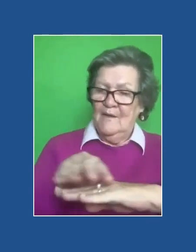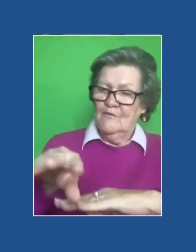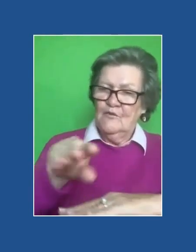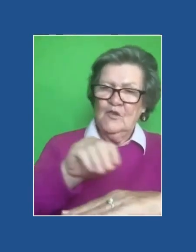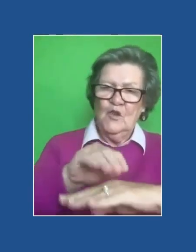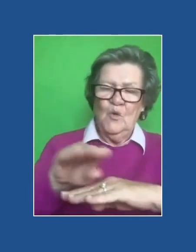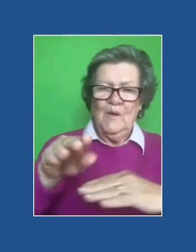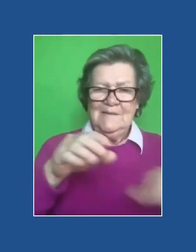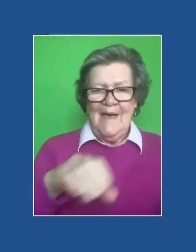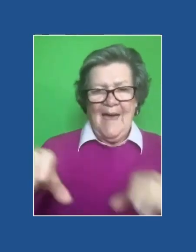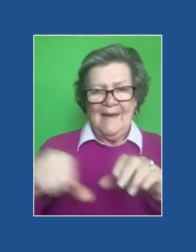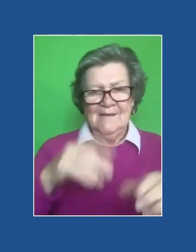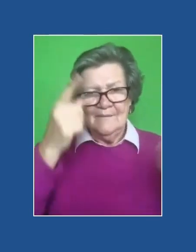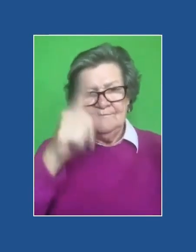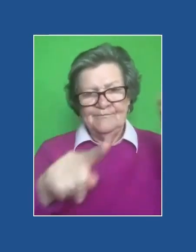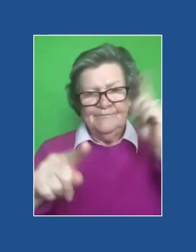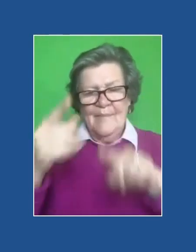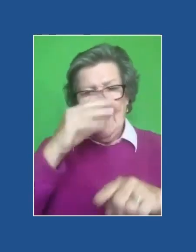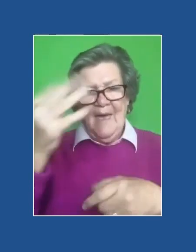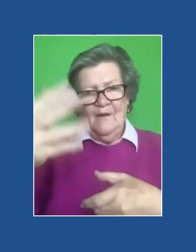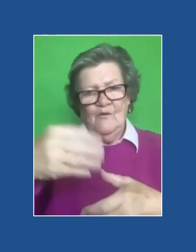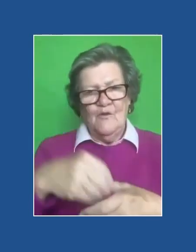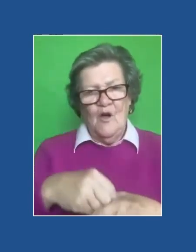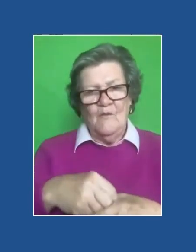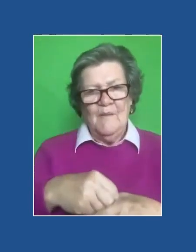and engagement. And as DBT